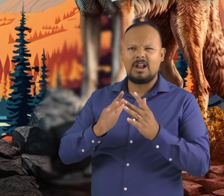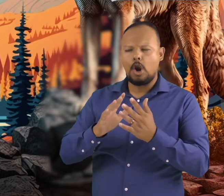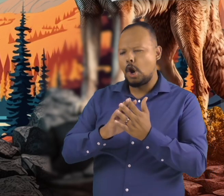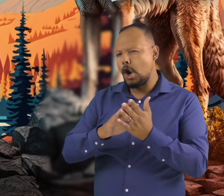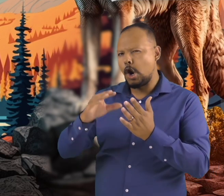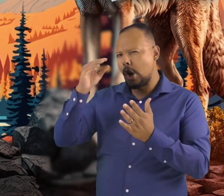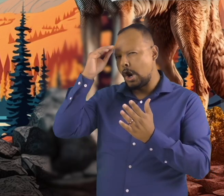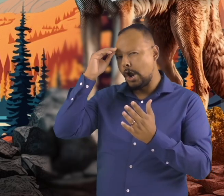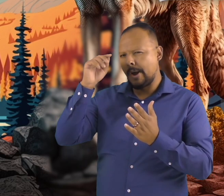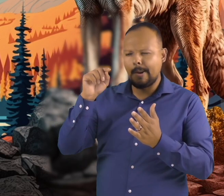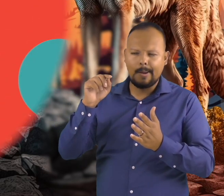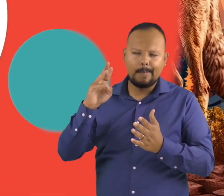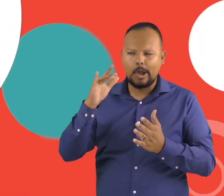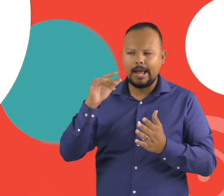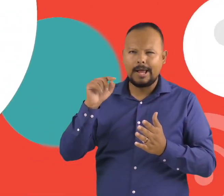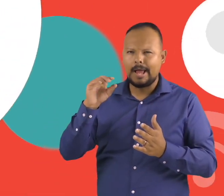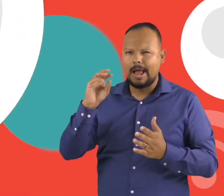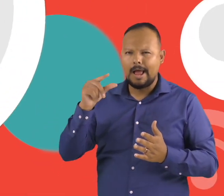plans.